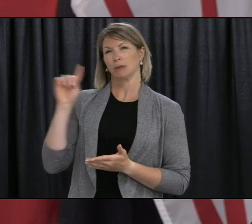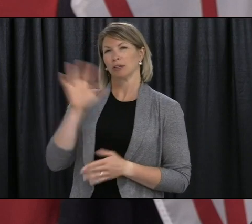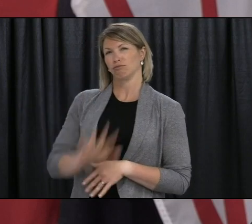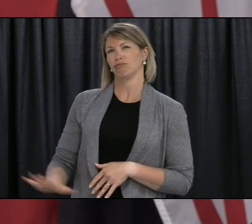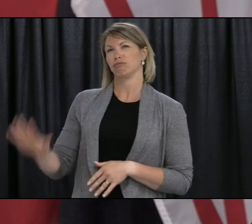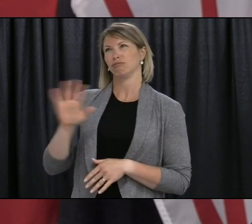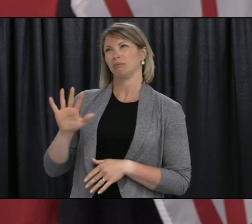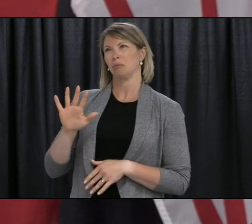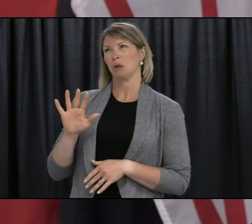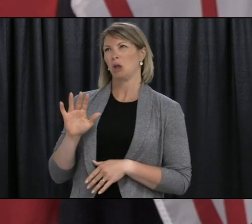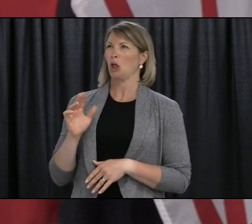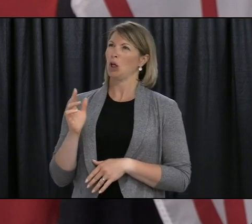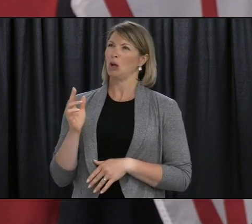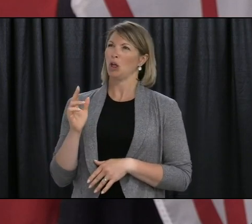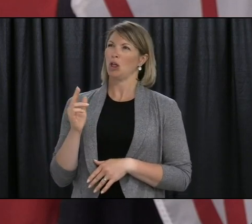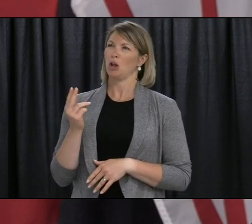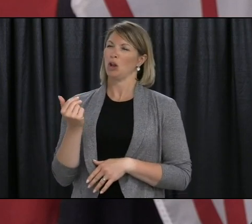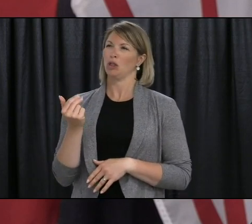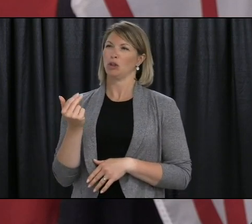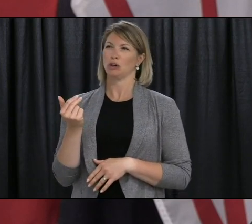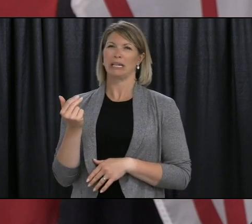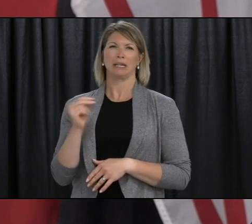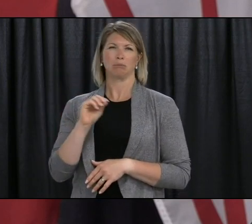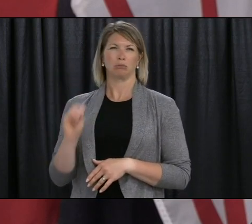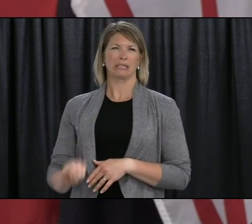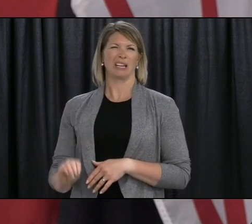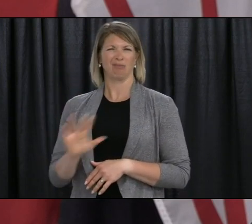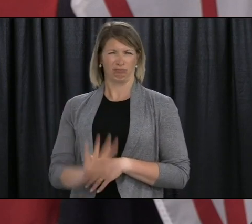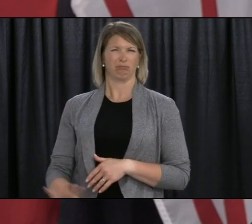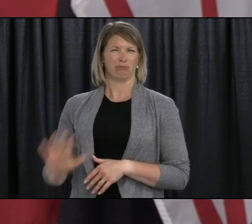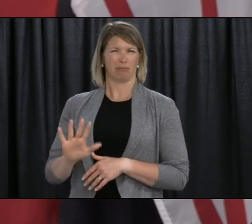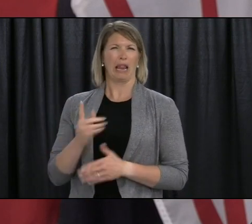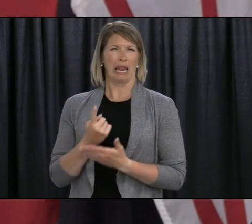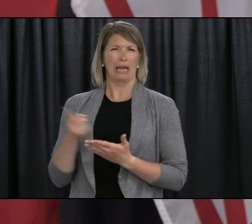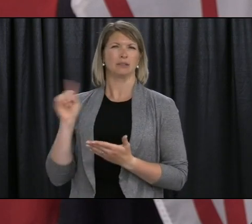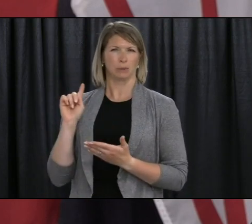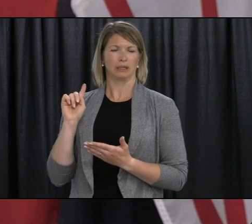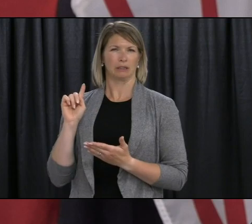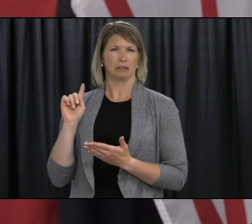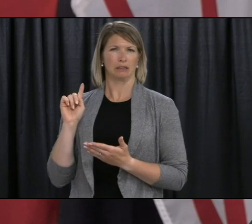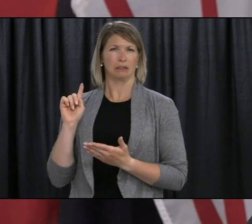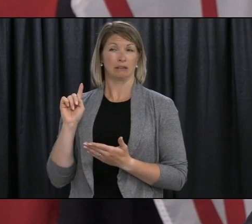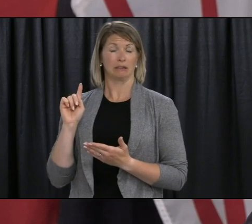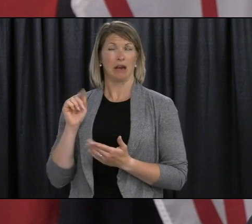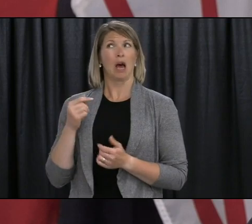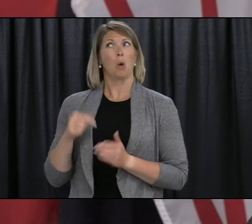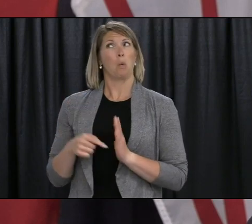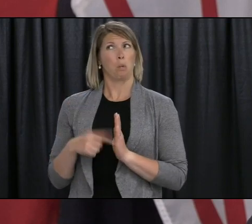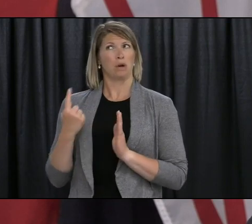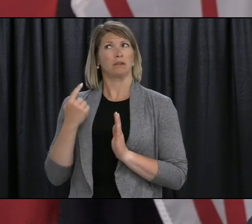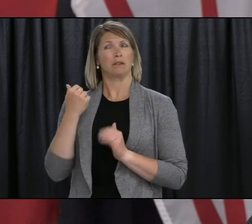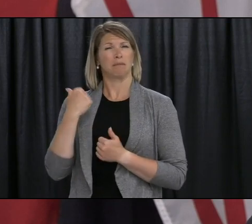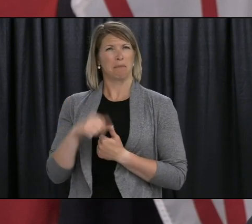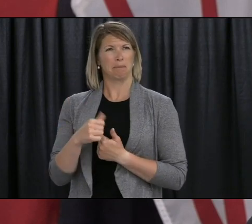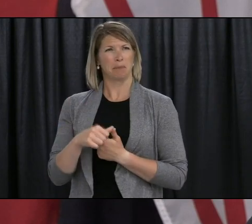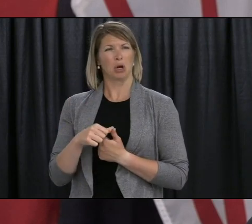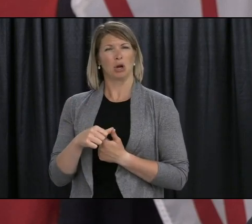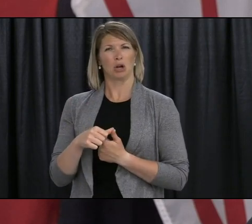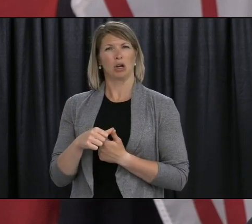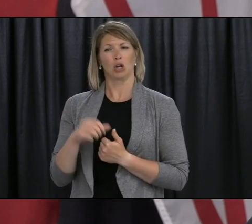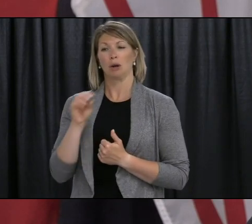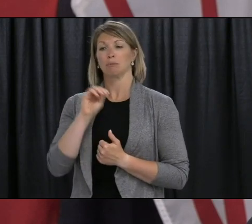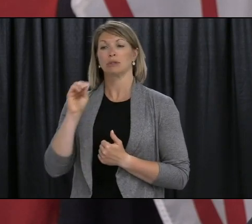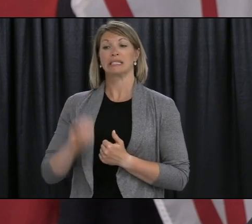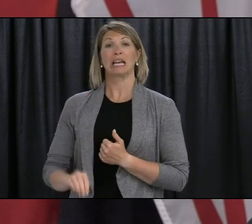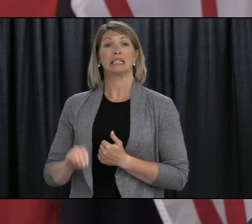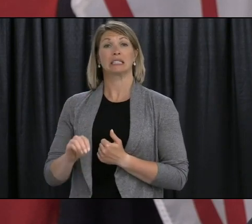been denied, around 12 to 13%, I think the number was. It was down as low as 8%. I don't know where it is this morning. There's